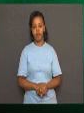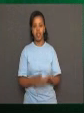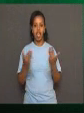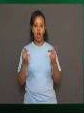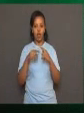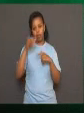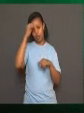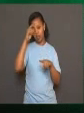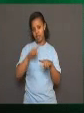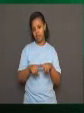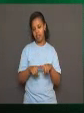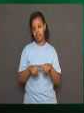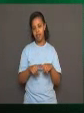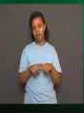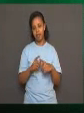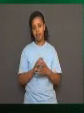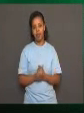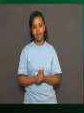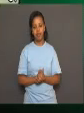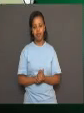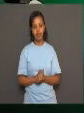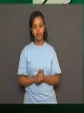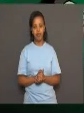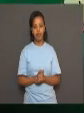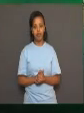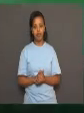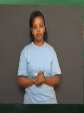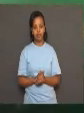Let's get back to our lesson.